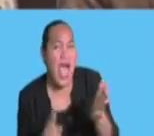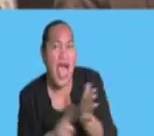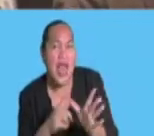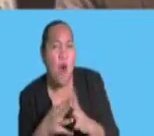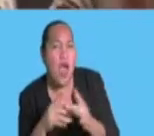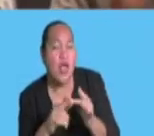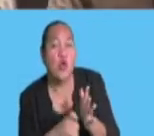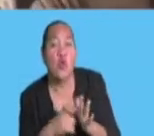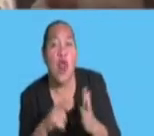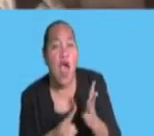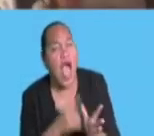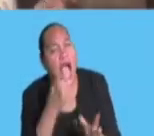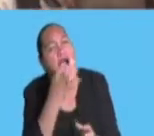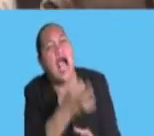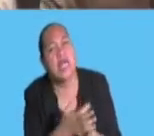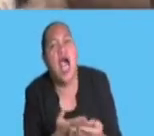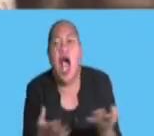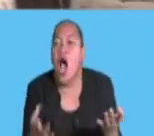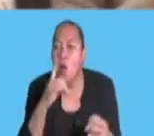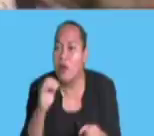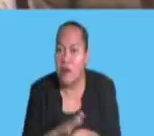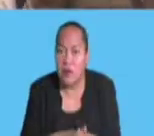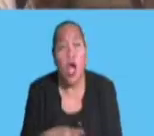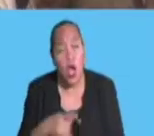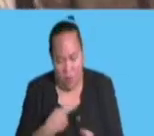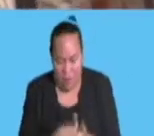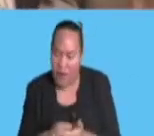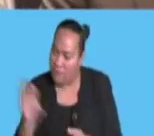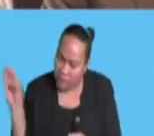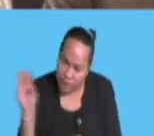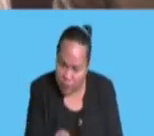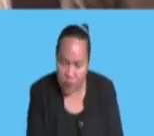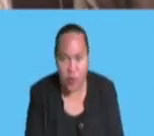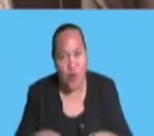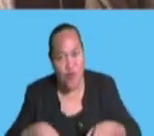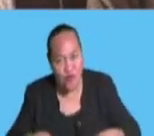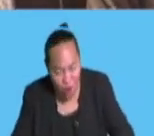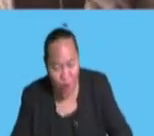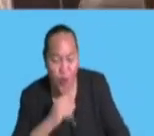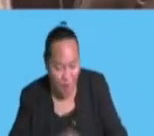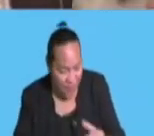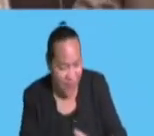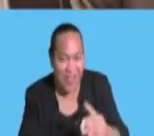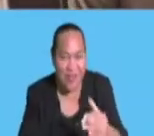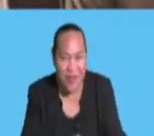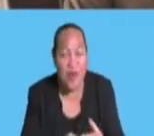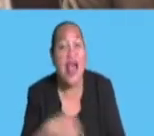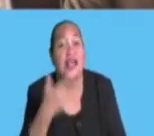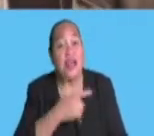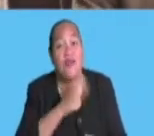the potholes by assigning money in the budget for the potholes to be fixed. That's how we do it. We have $74.2